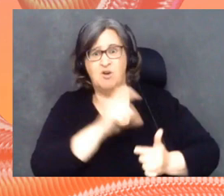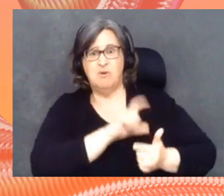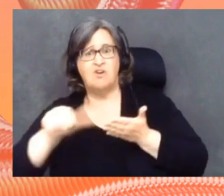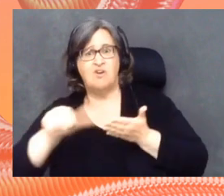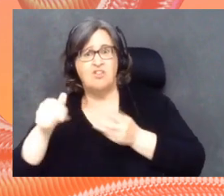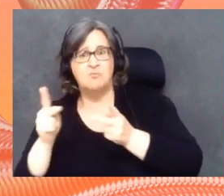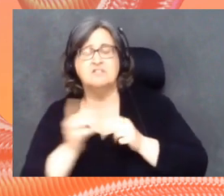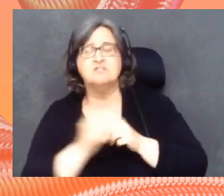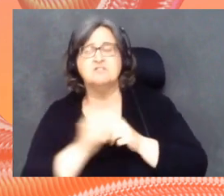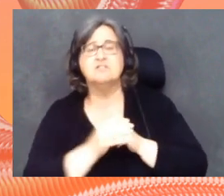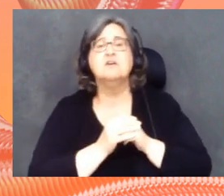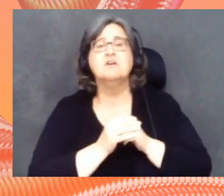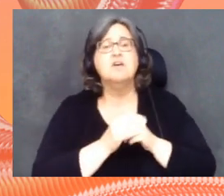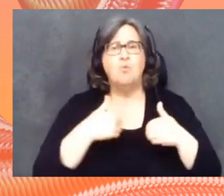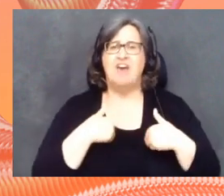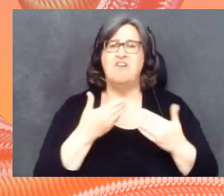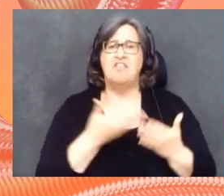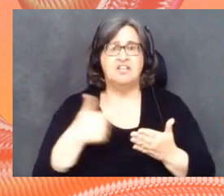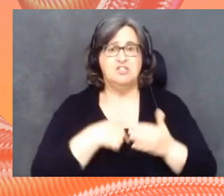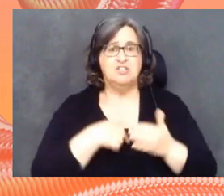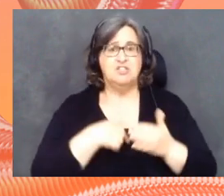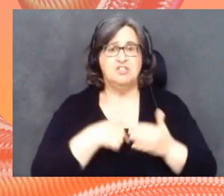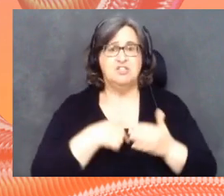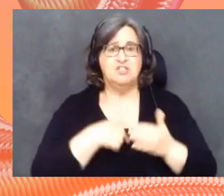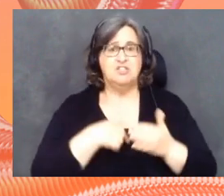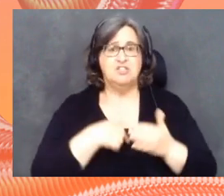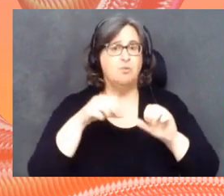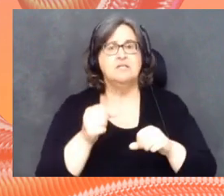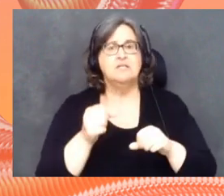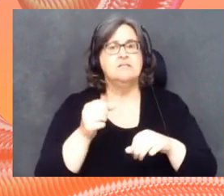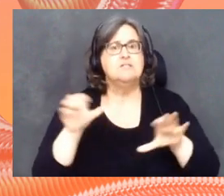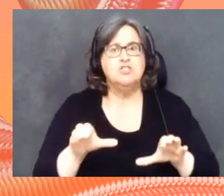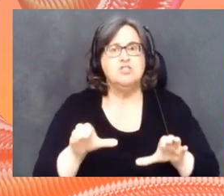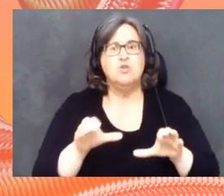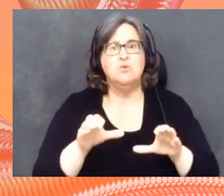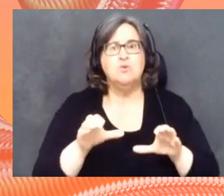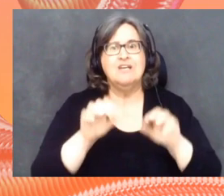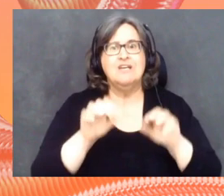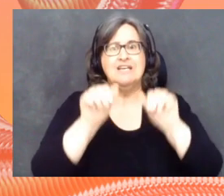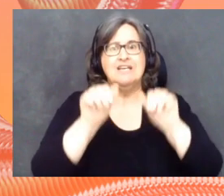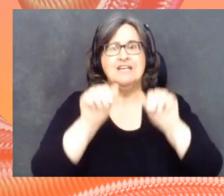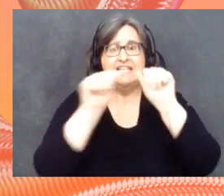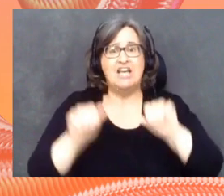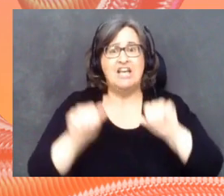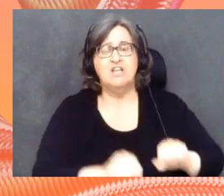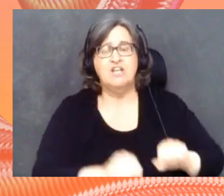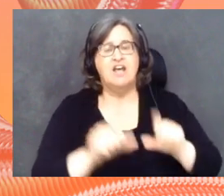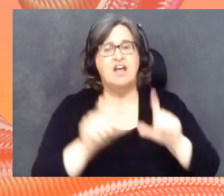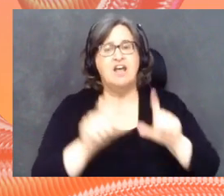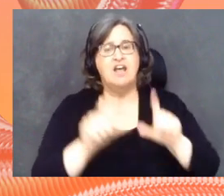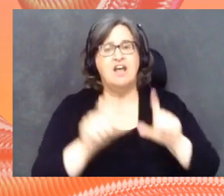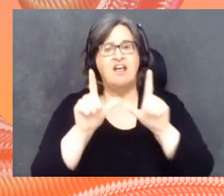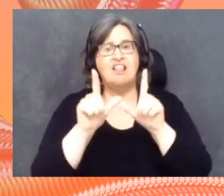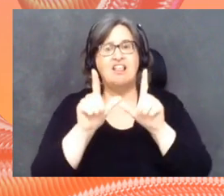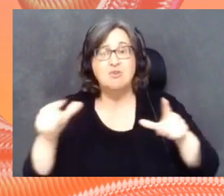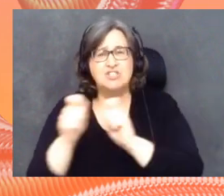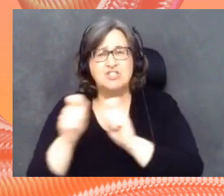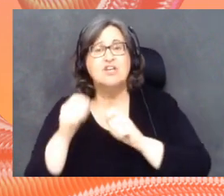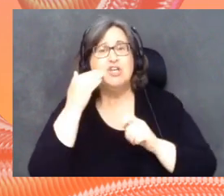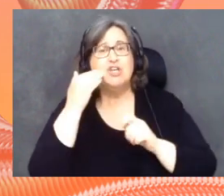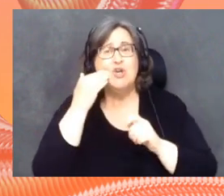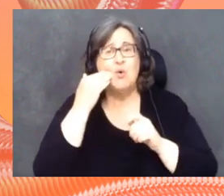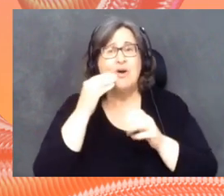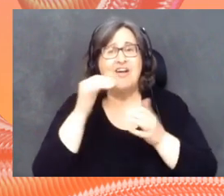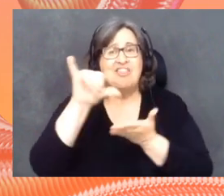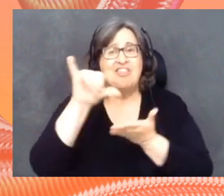massive, tangible things are in motion. Statues are coming down. Language is changing. Mm-hmm. Aunt Jemima. I mean, you